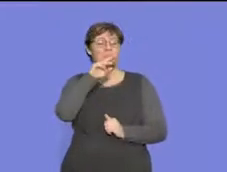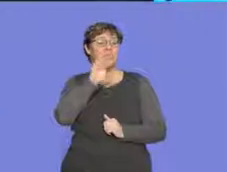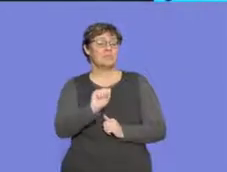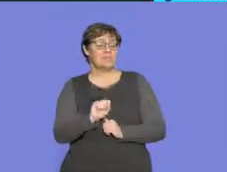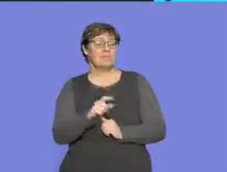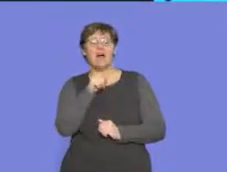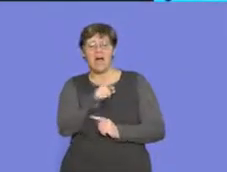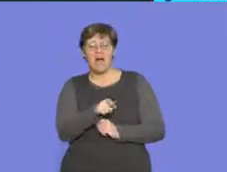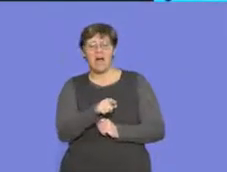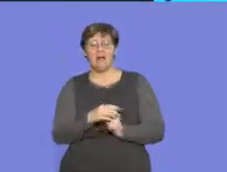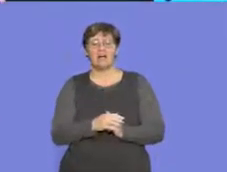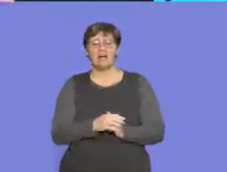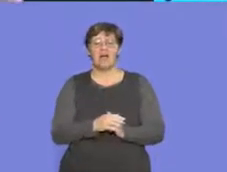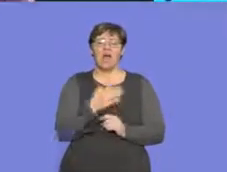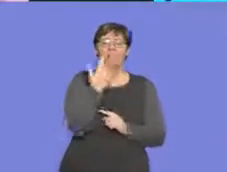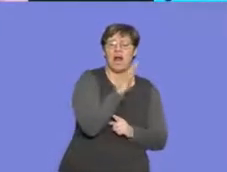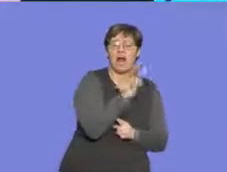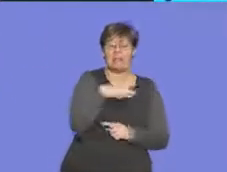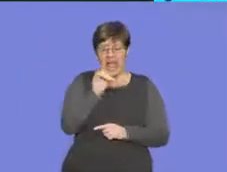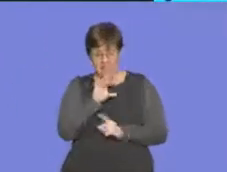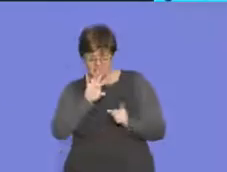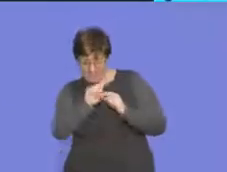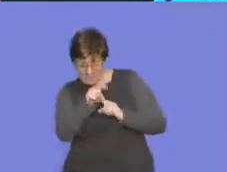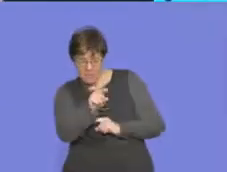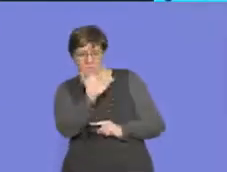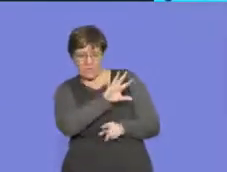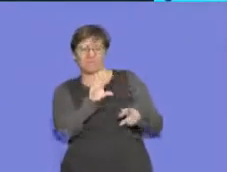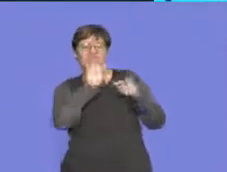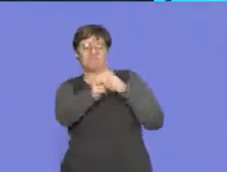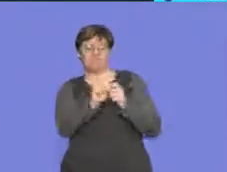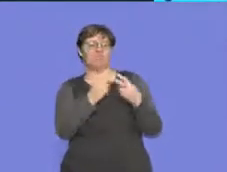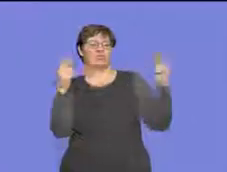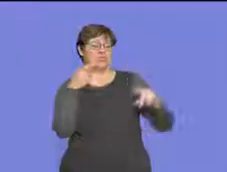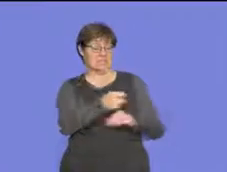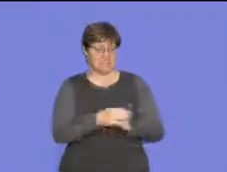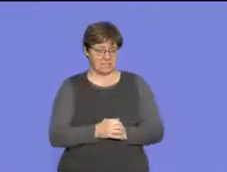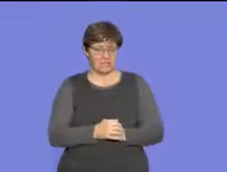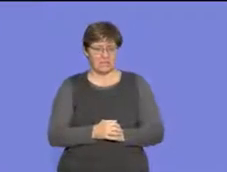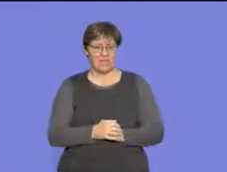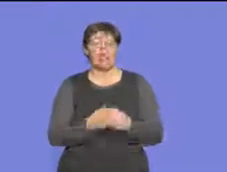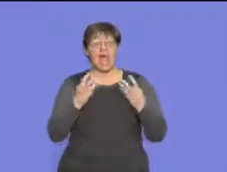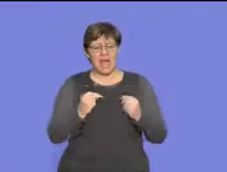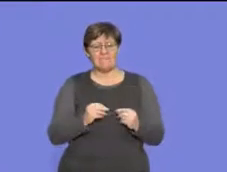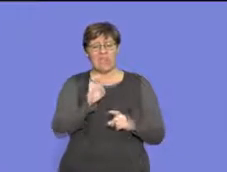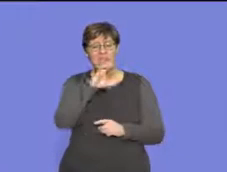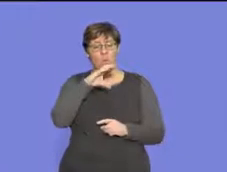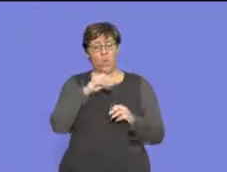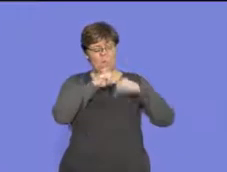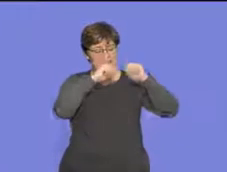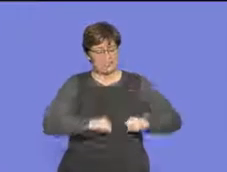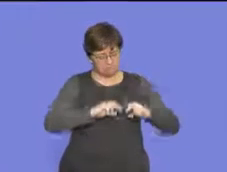by the type of plant and animals that are found in that area. A biome is usually made up of many ecosystems, so we have